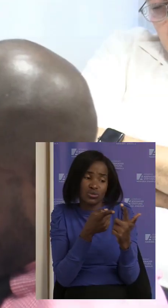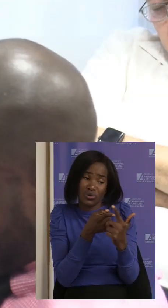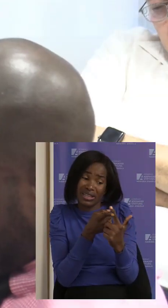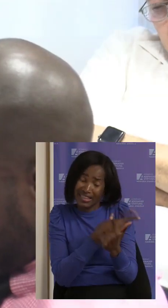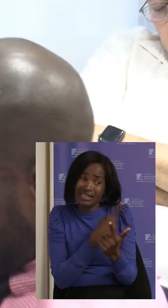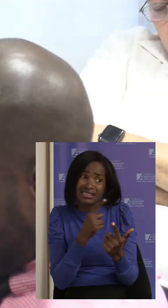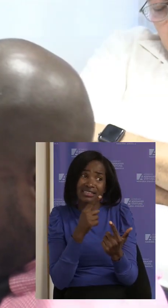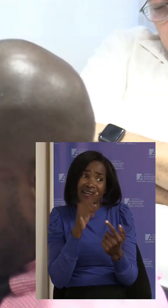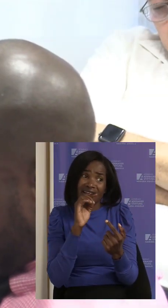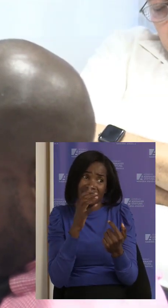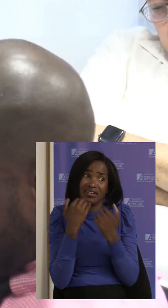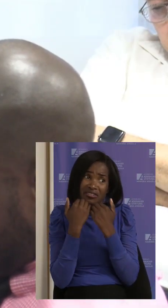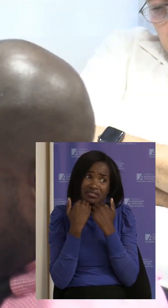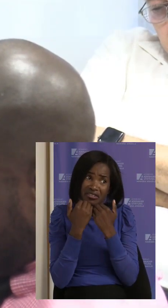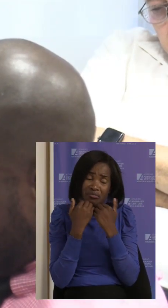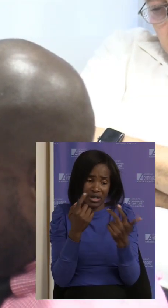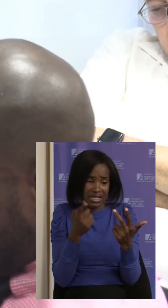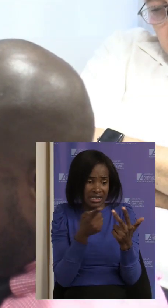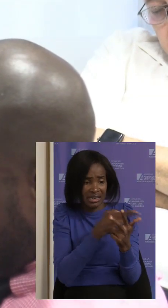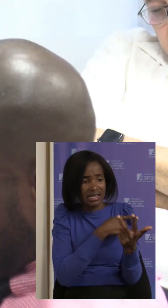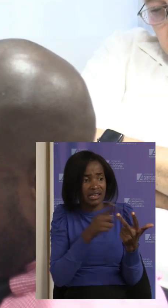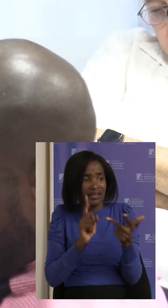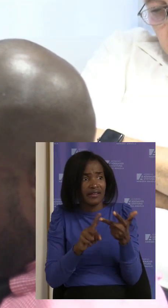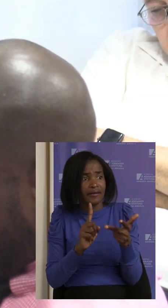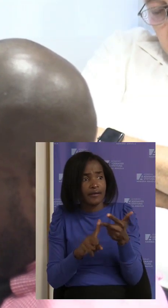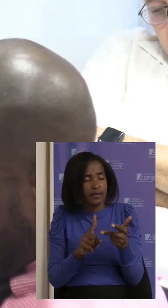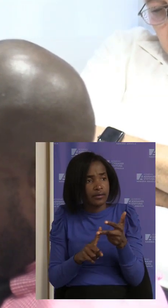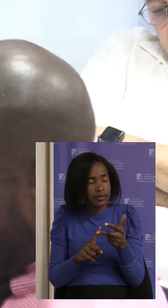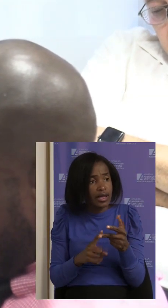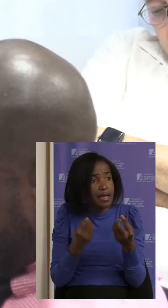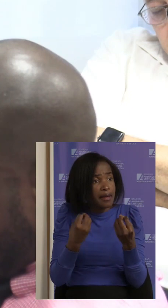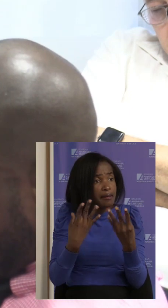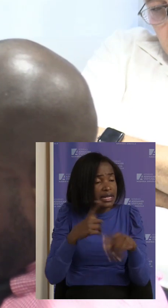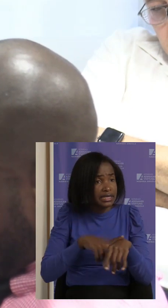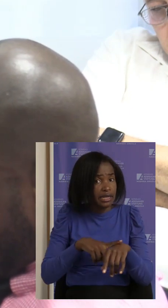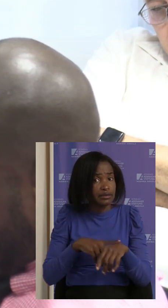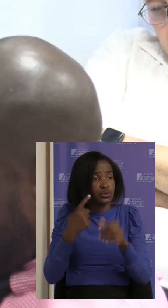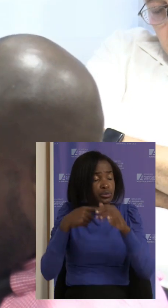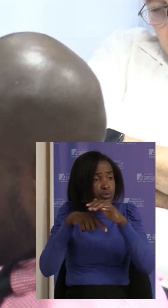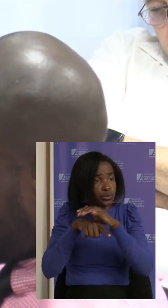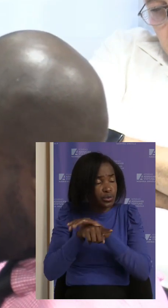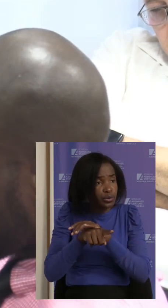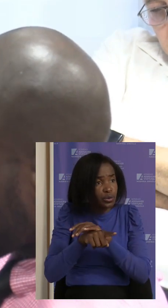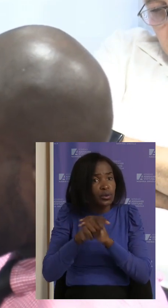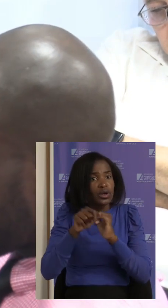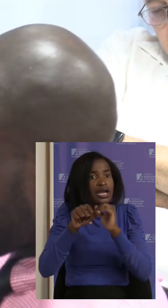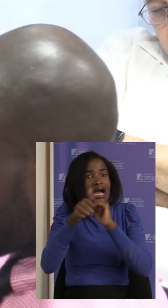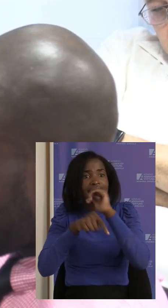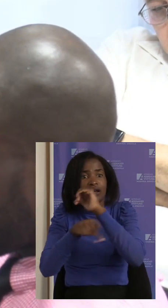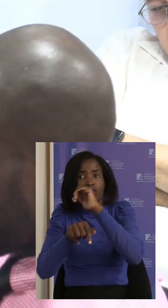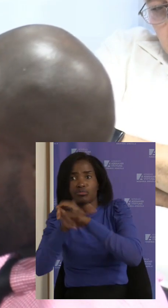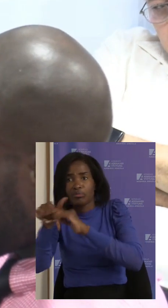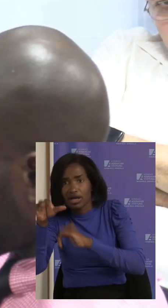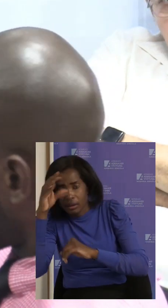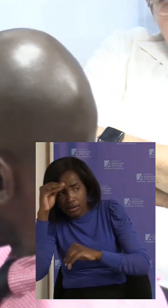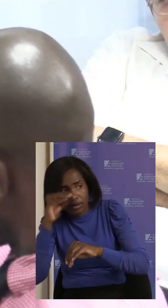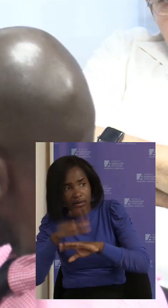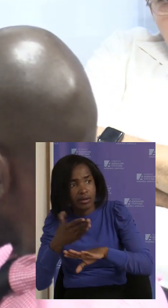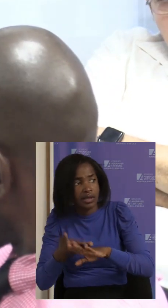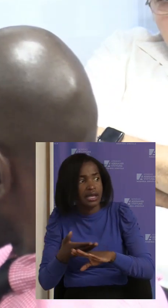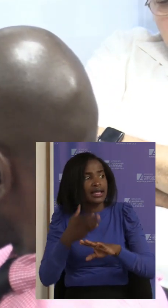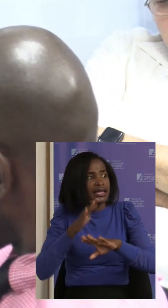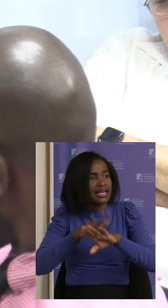aspects and then the third one is the contextualizations. Many times we go and benchmark to other countries, but we take out those